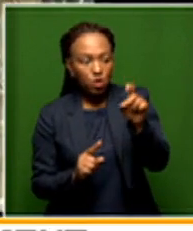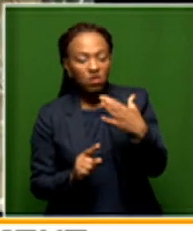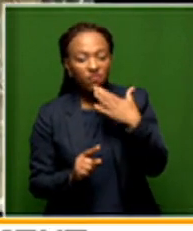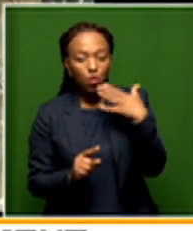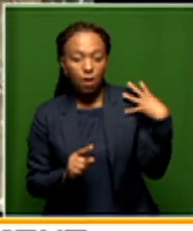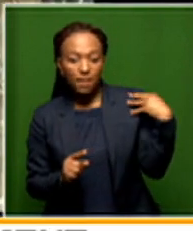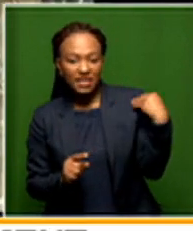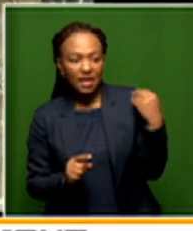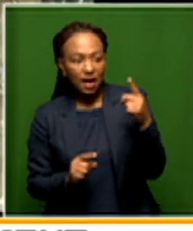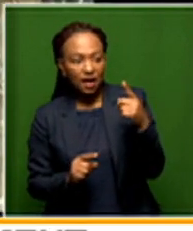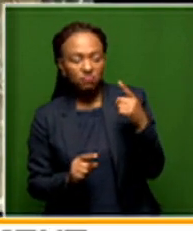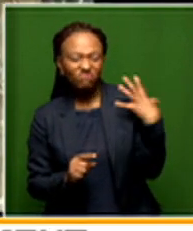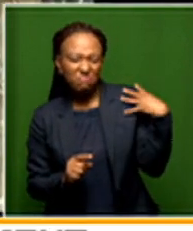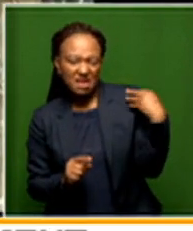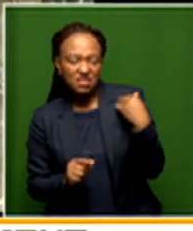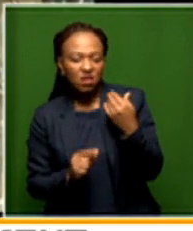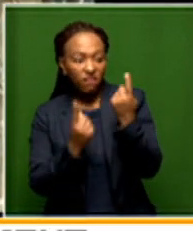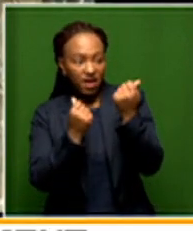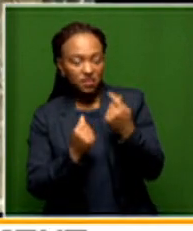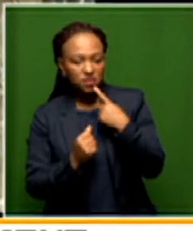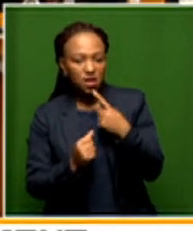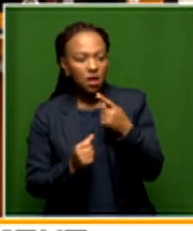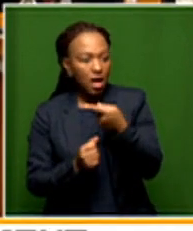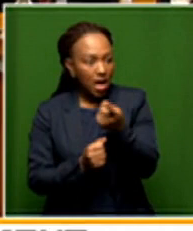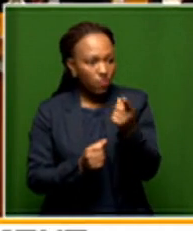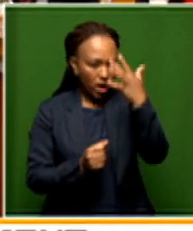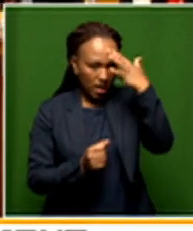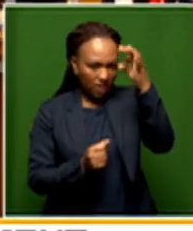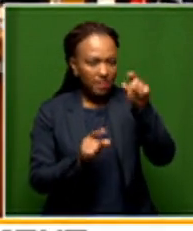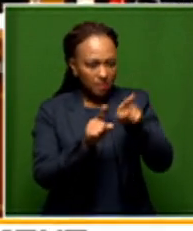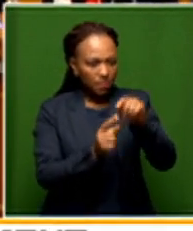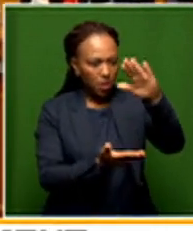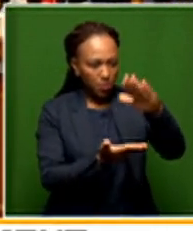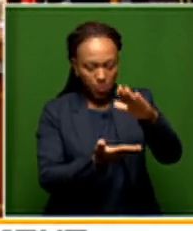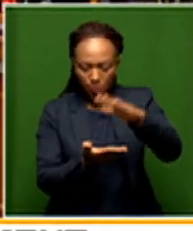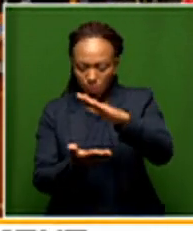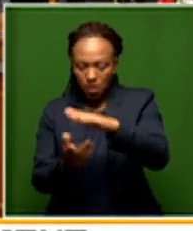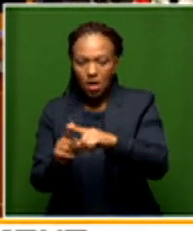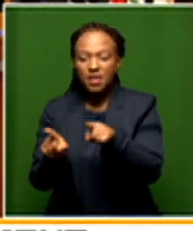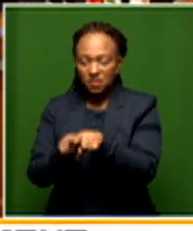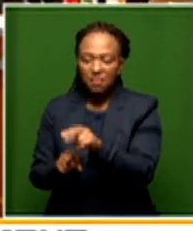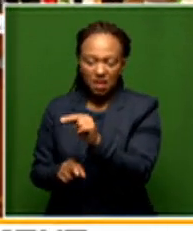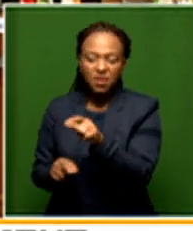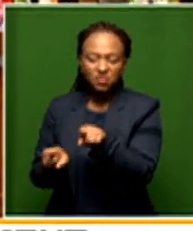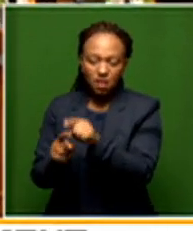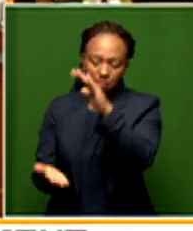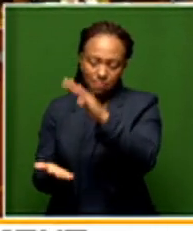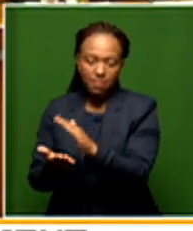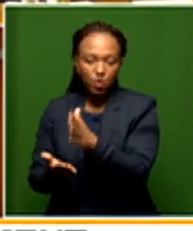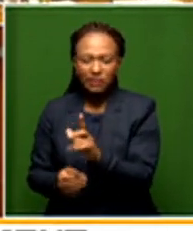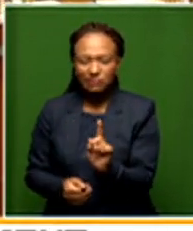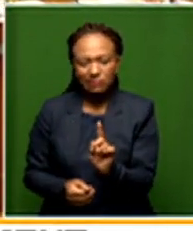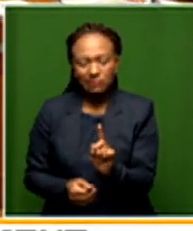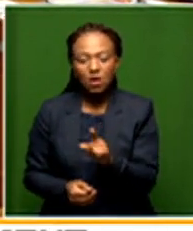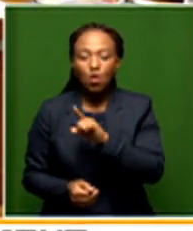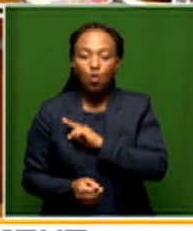Minister of Finance saying, well, because we're cutting everywhere else in government, you must take a similar haircut, as it were.